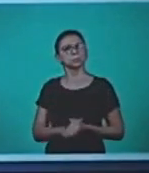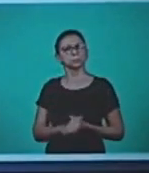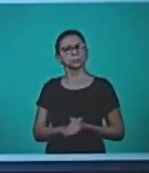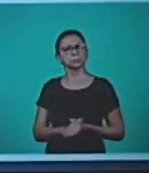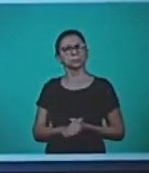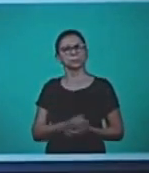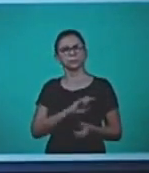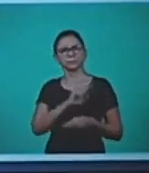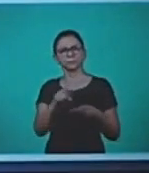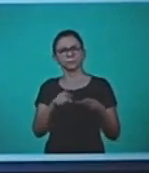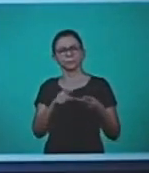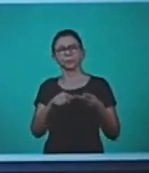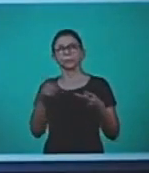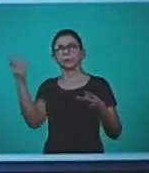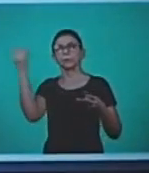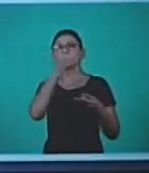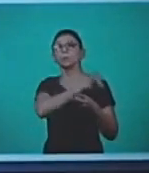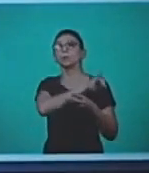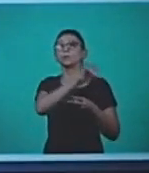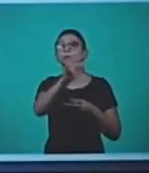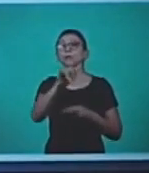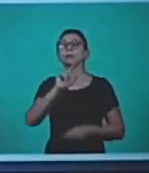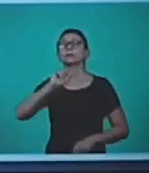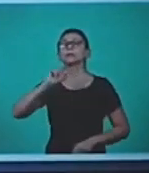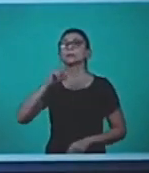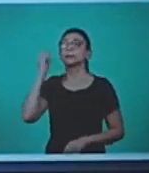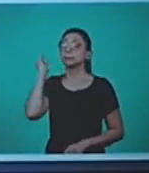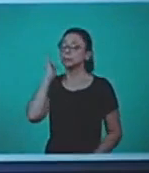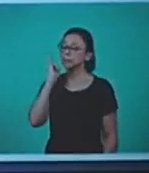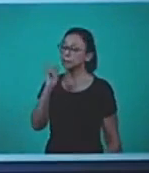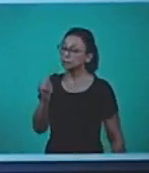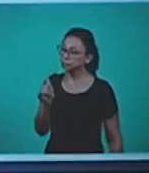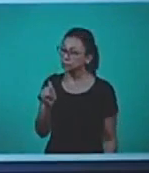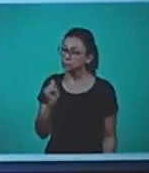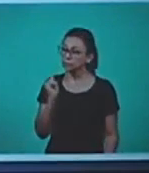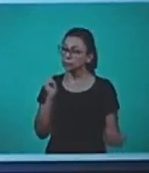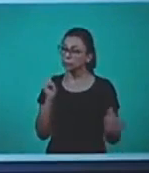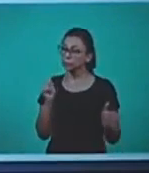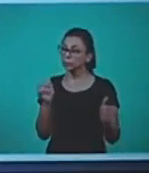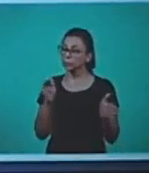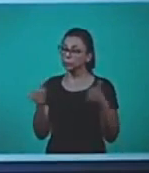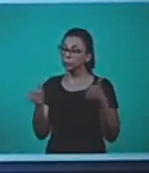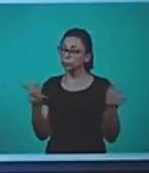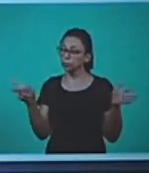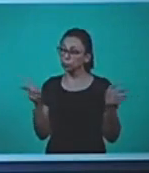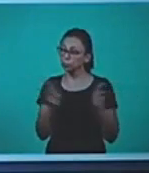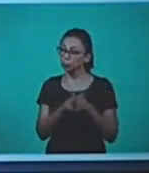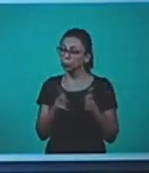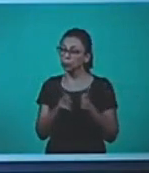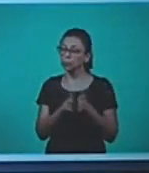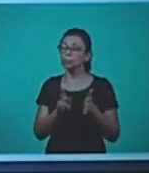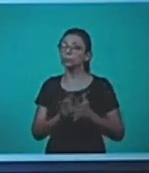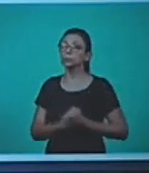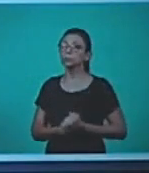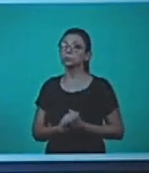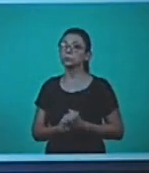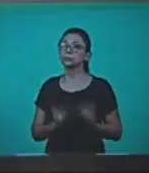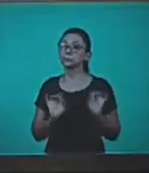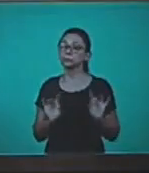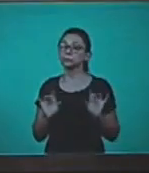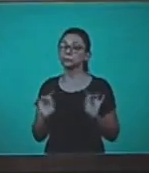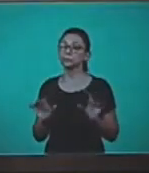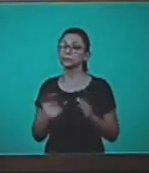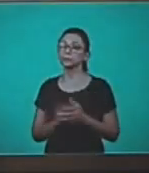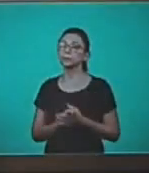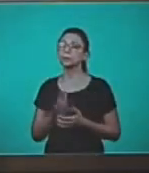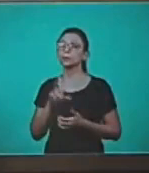And the prophetic is, which is important, which is an alert for this special time, as it was here, for this special